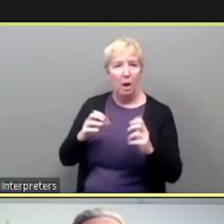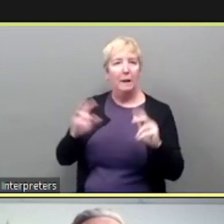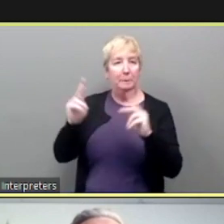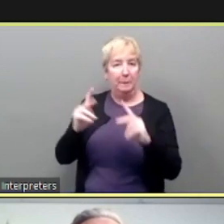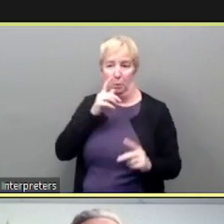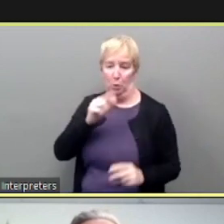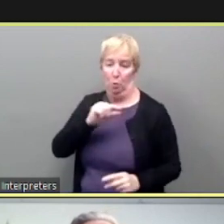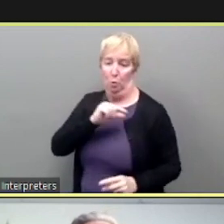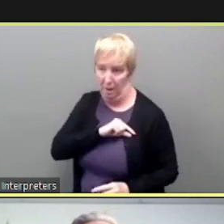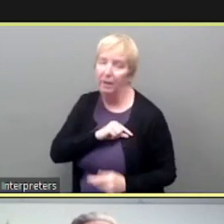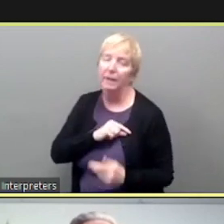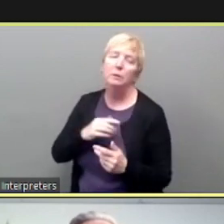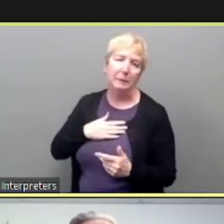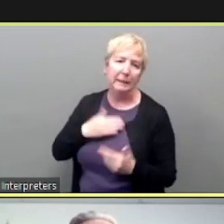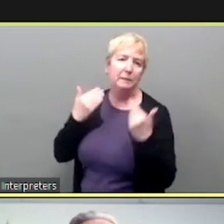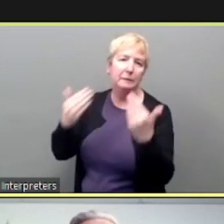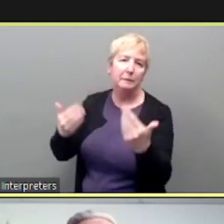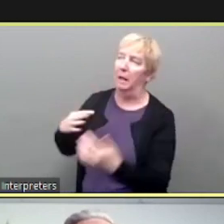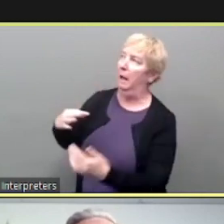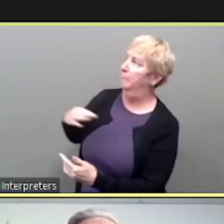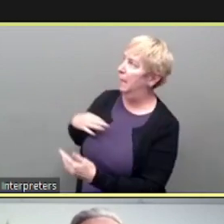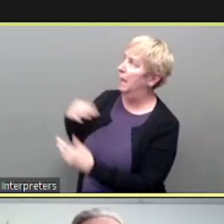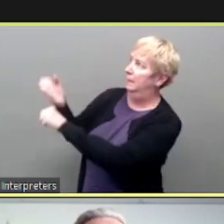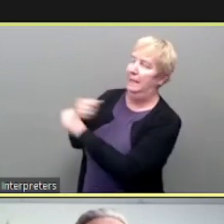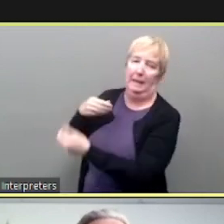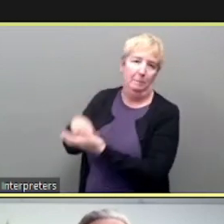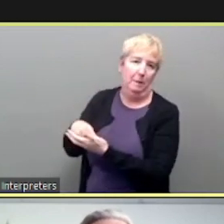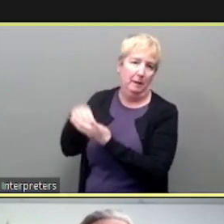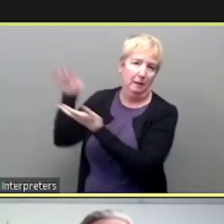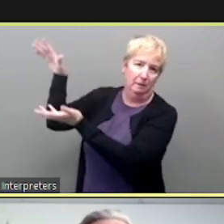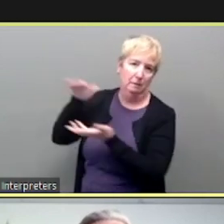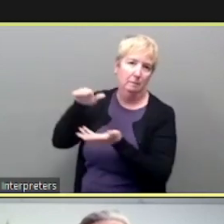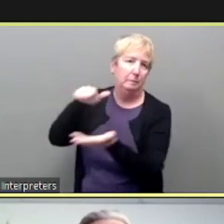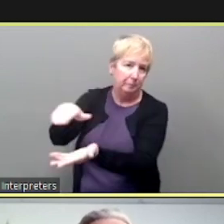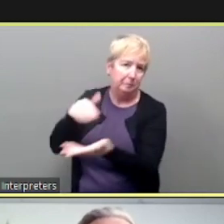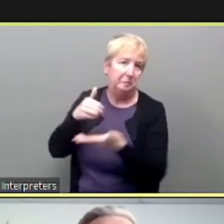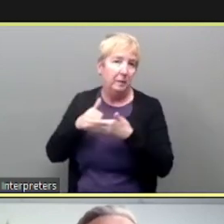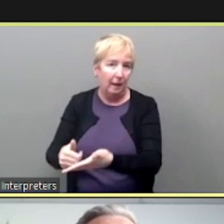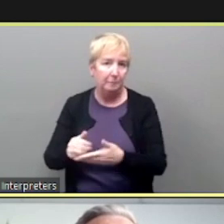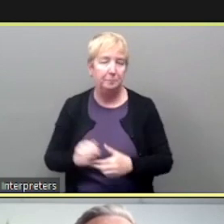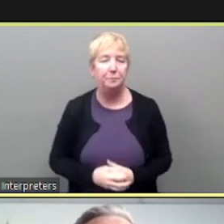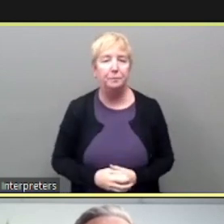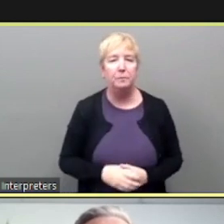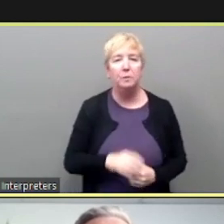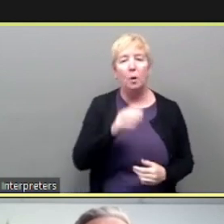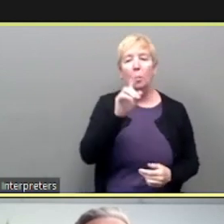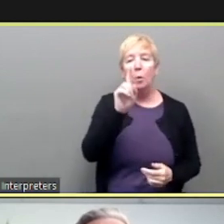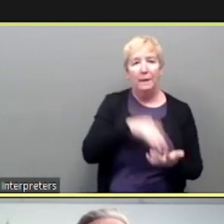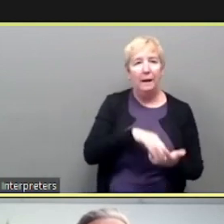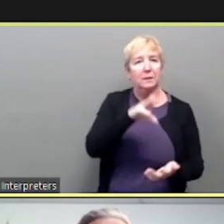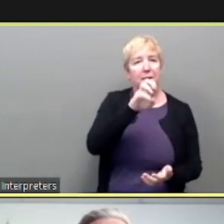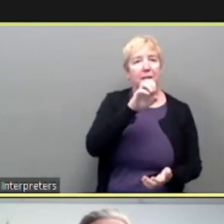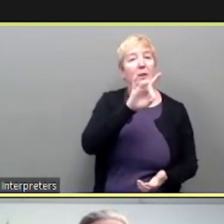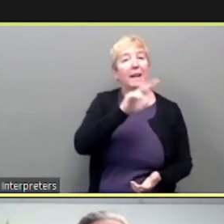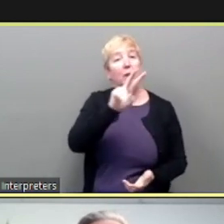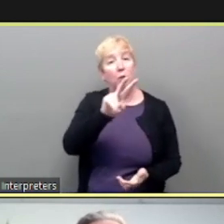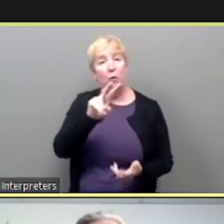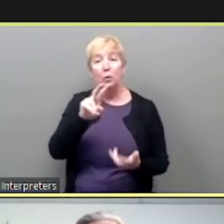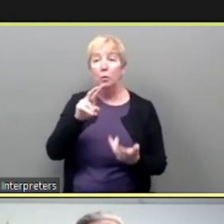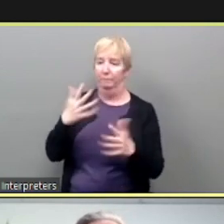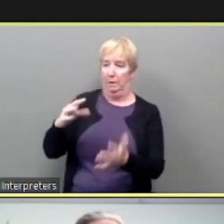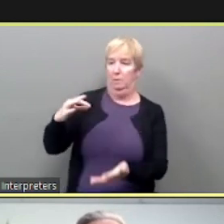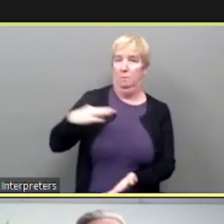to apply. Of those 1,682, just over 1,000 have already gotten money,